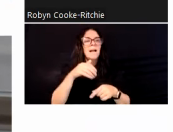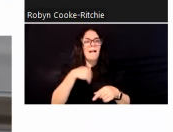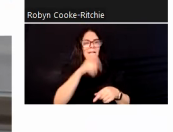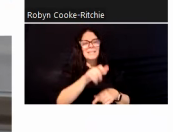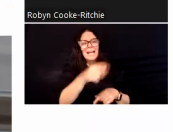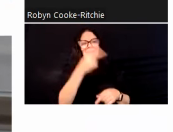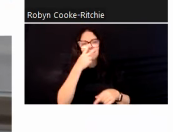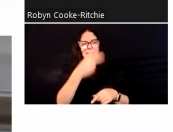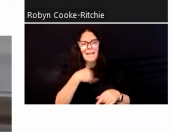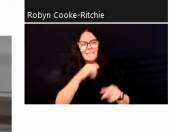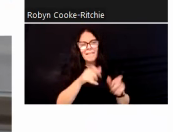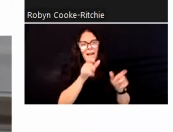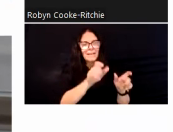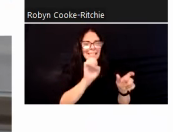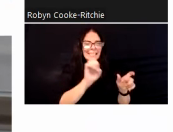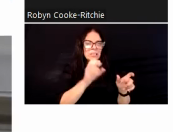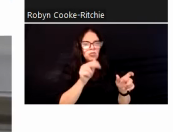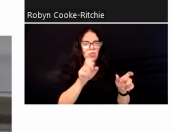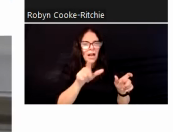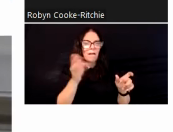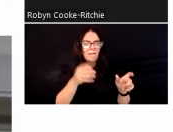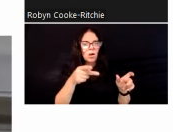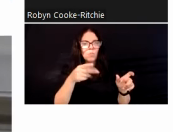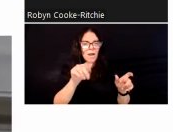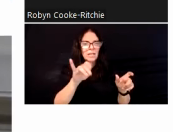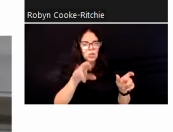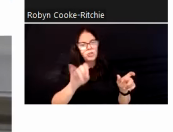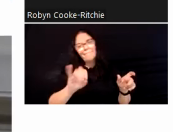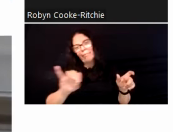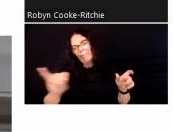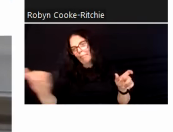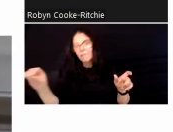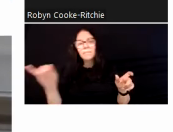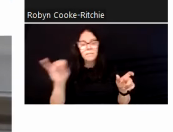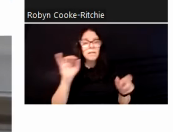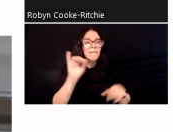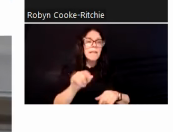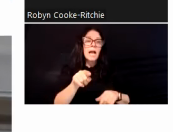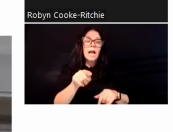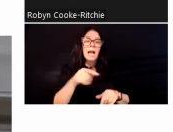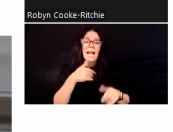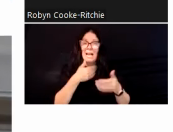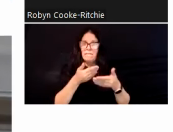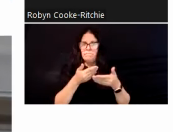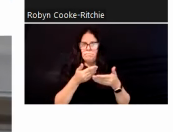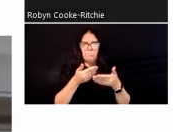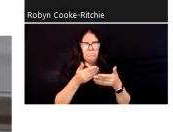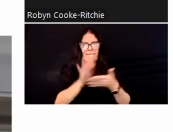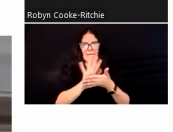echannel.ca/practitioners, etc. link. The resources there are organized by fiscal